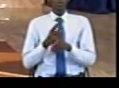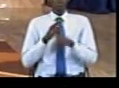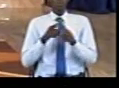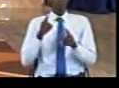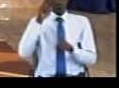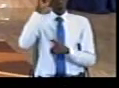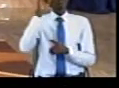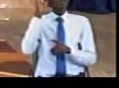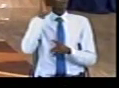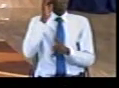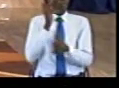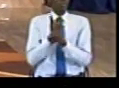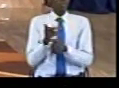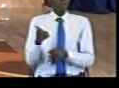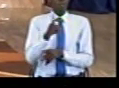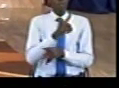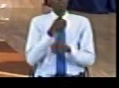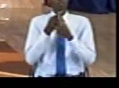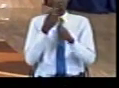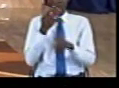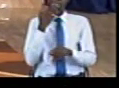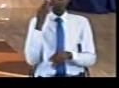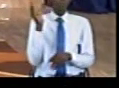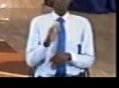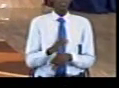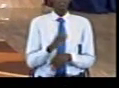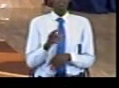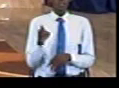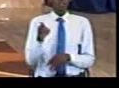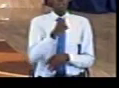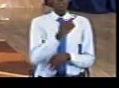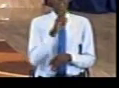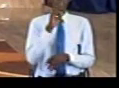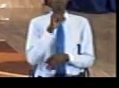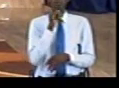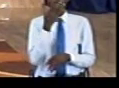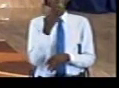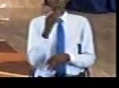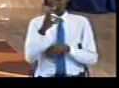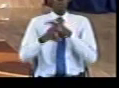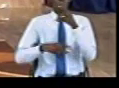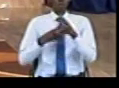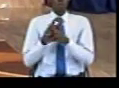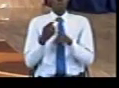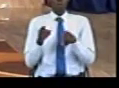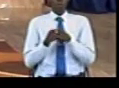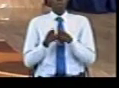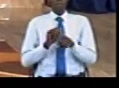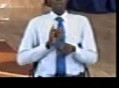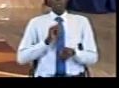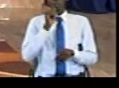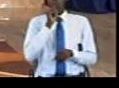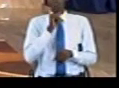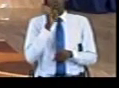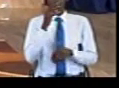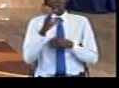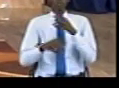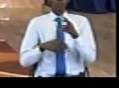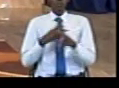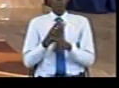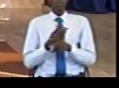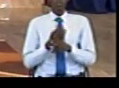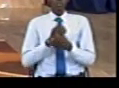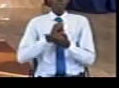keep them from the evil. They are not of the world, even as I am not of the world. Sanctify